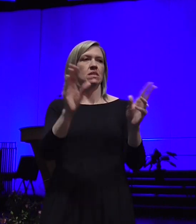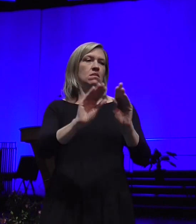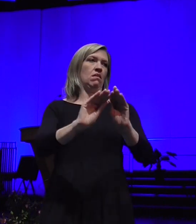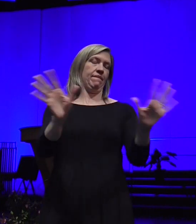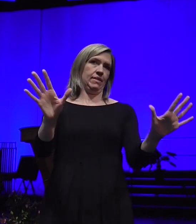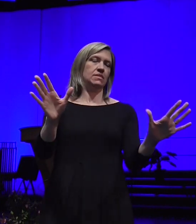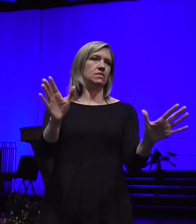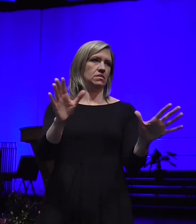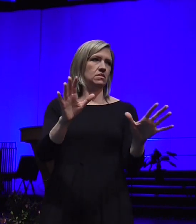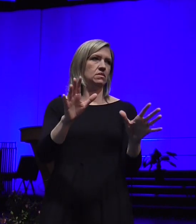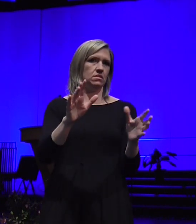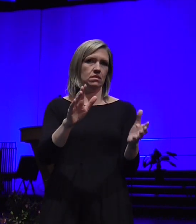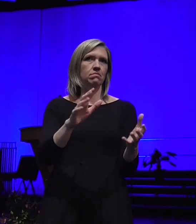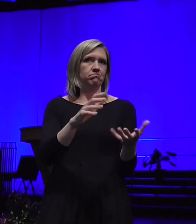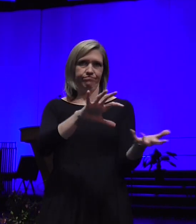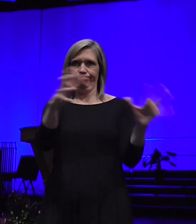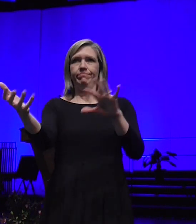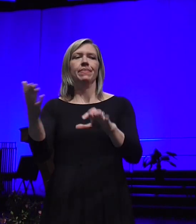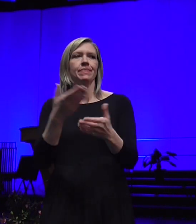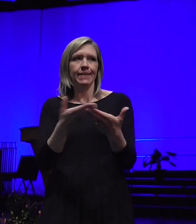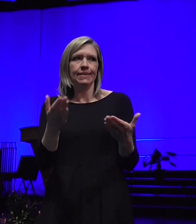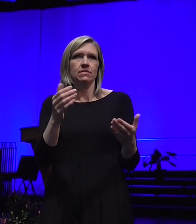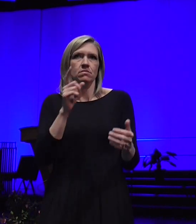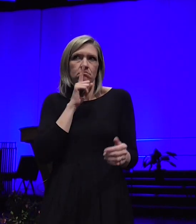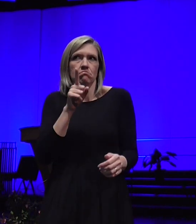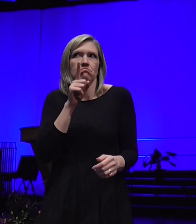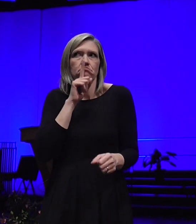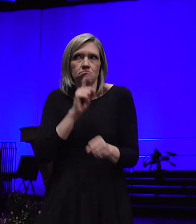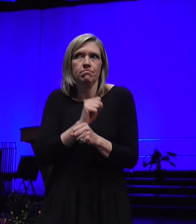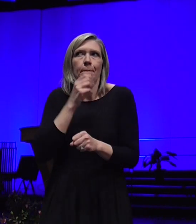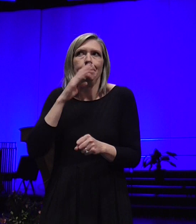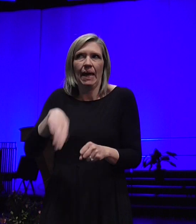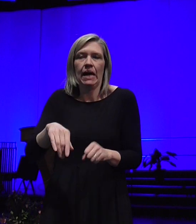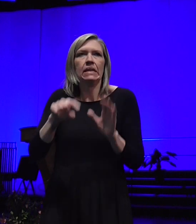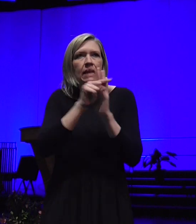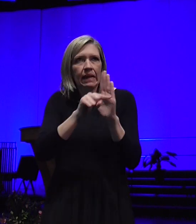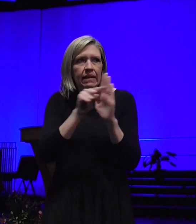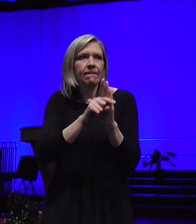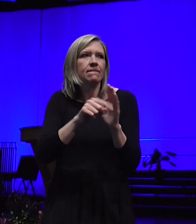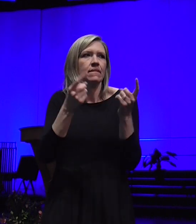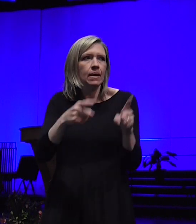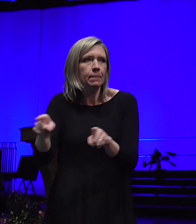is. We can all see the negative aspects of what we're doing on the planet.